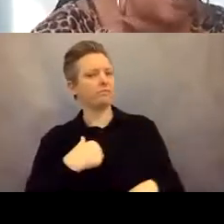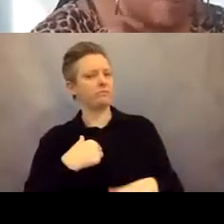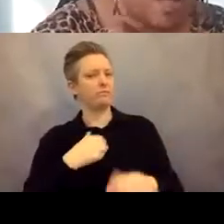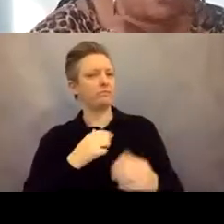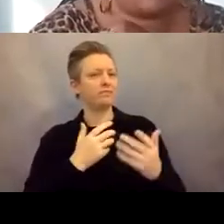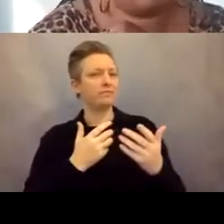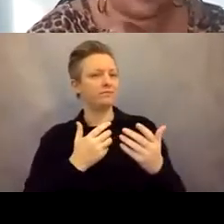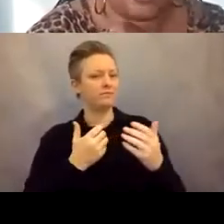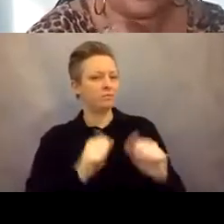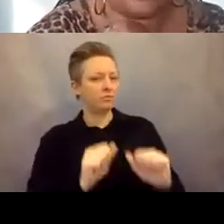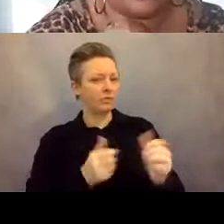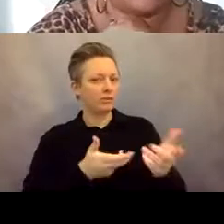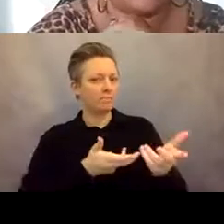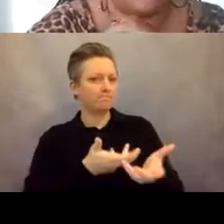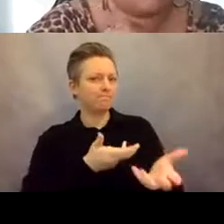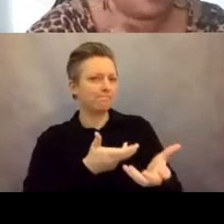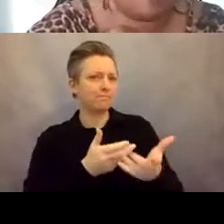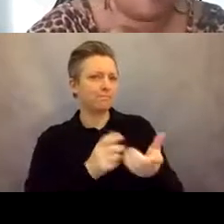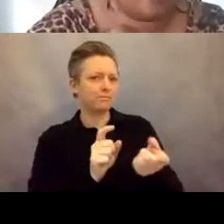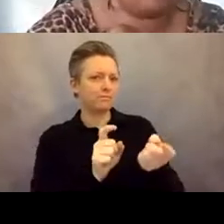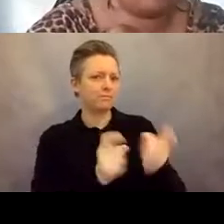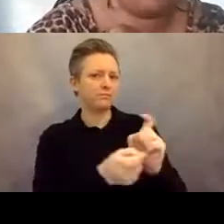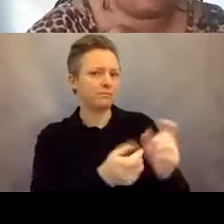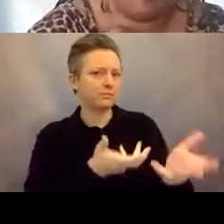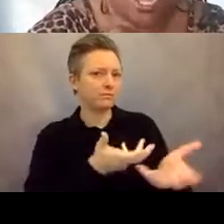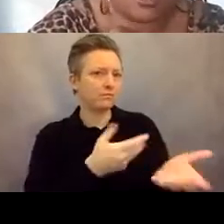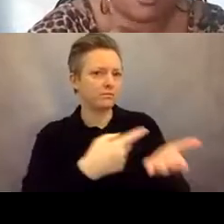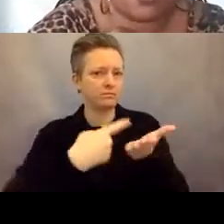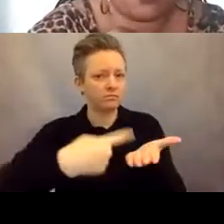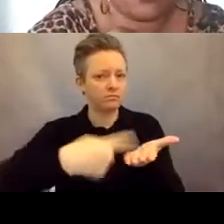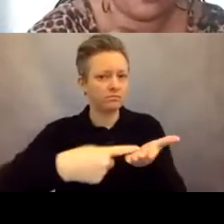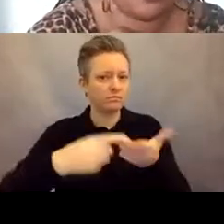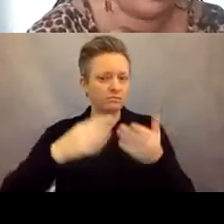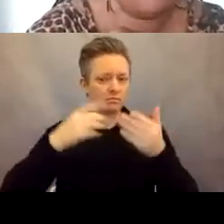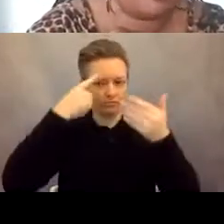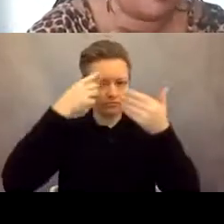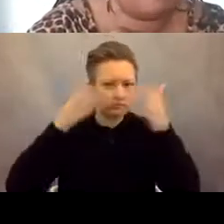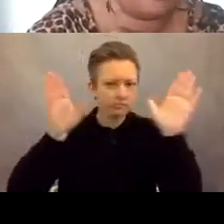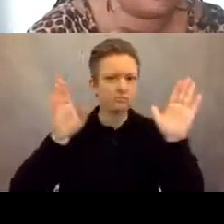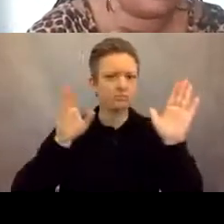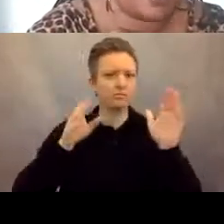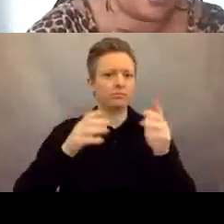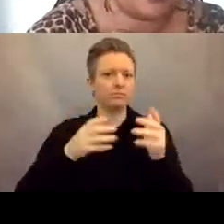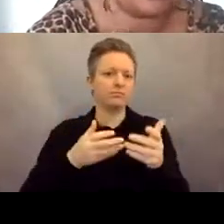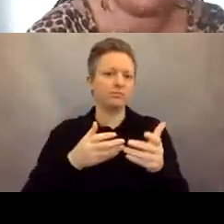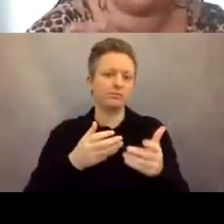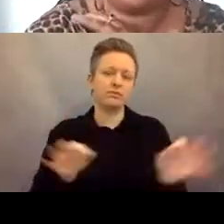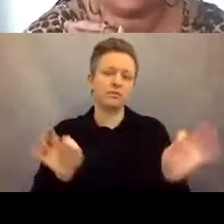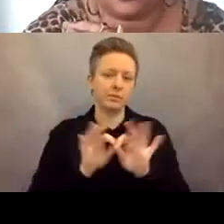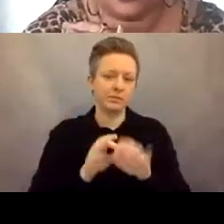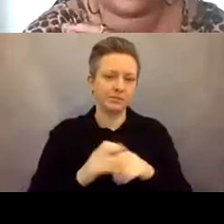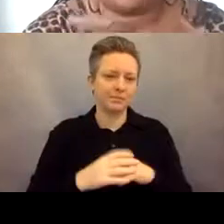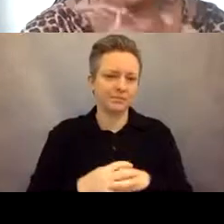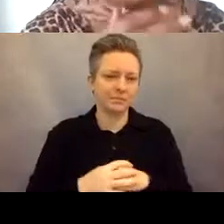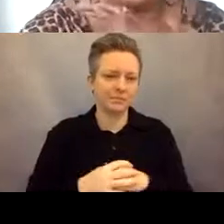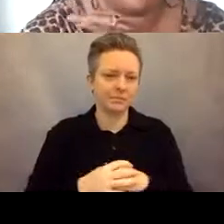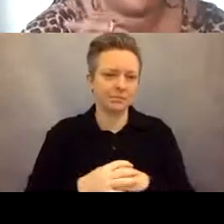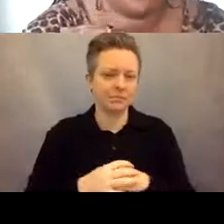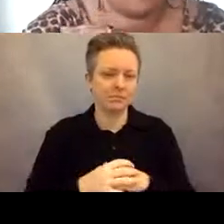course, change policies and practices whenever applicable, whenever possible, even if it's not